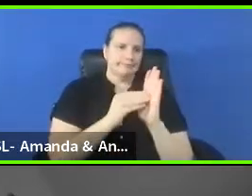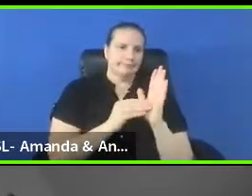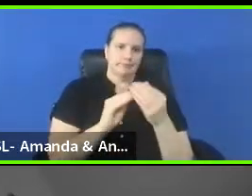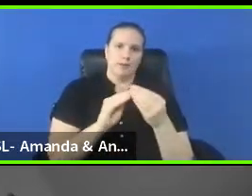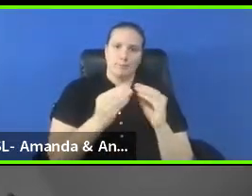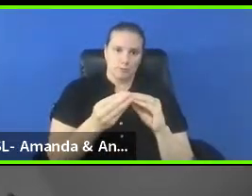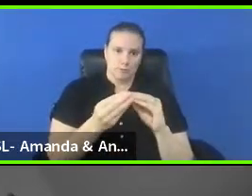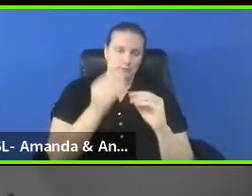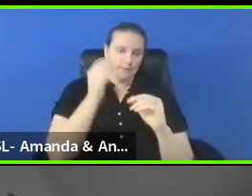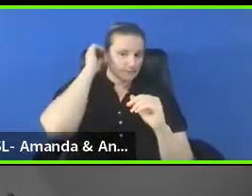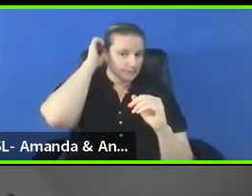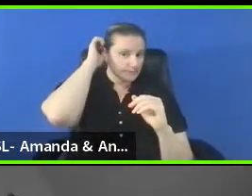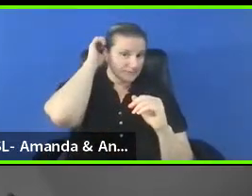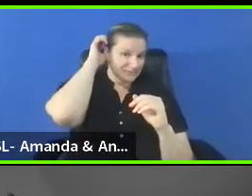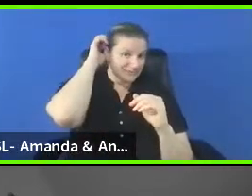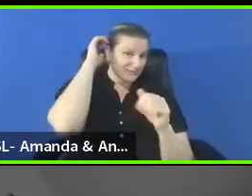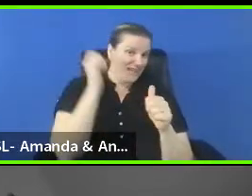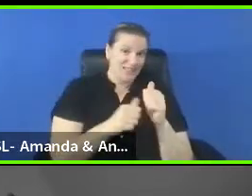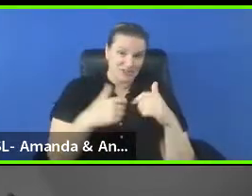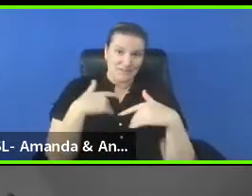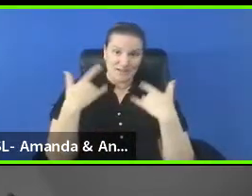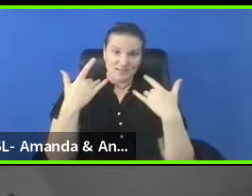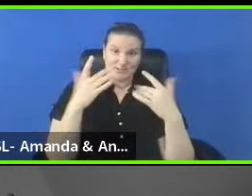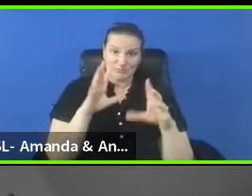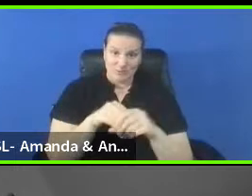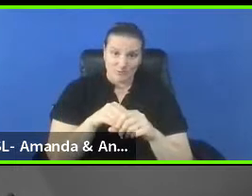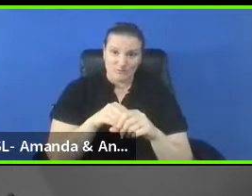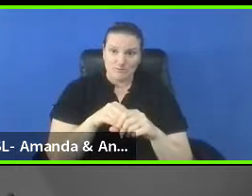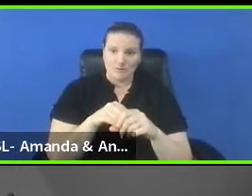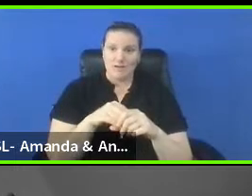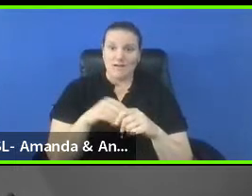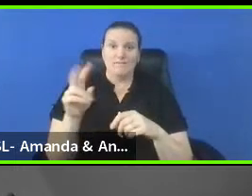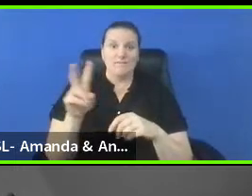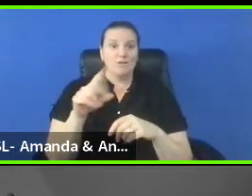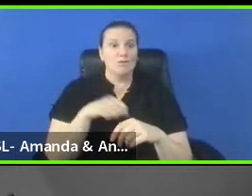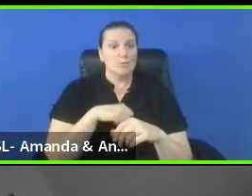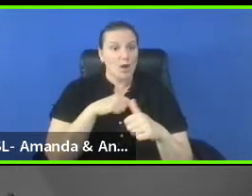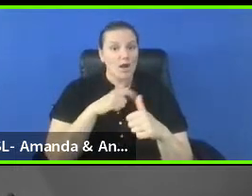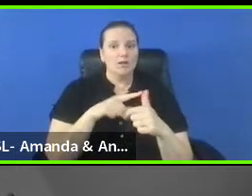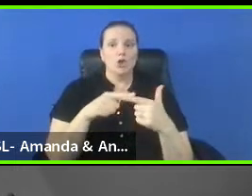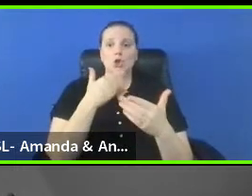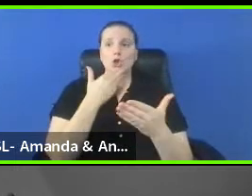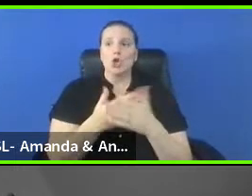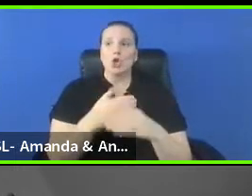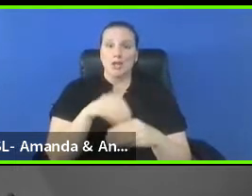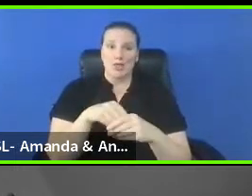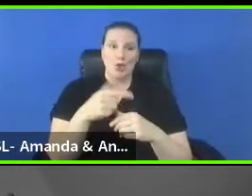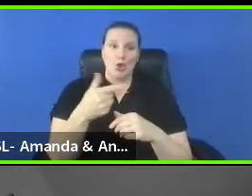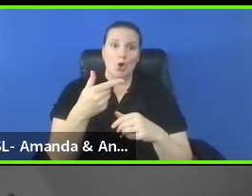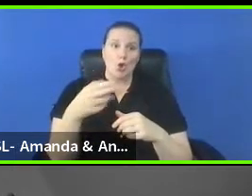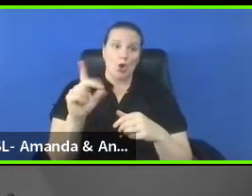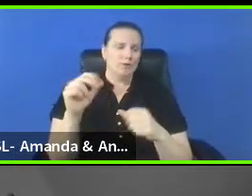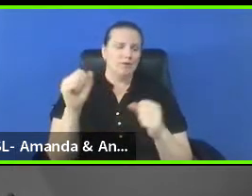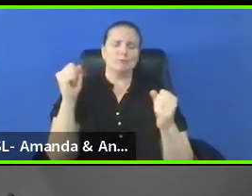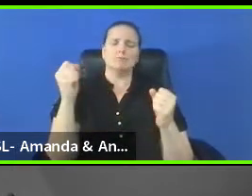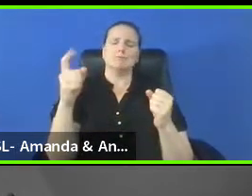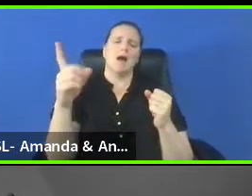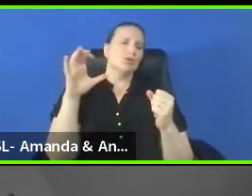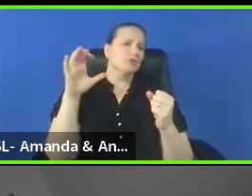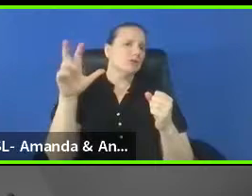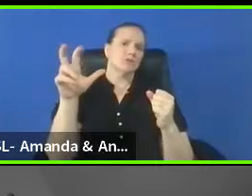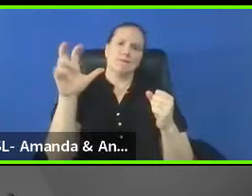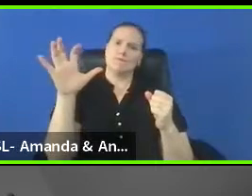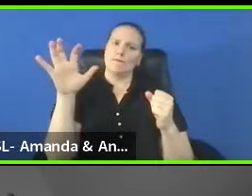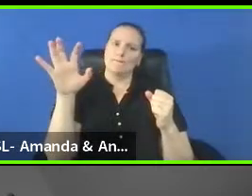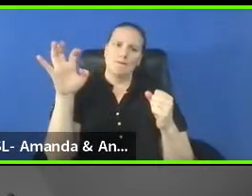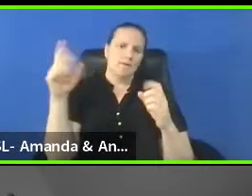and each of these events that we've been at, Vancouver Pride as well as Good in the Hood, had hundreds of people walk by, and